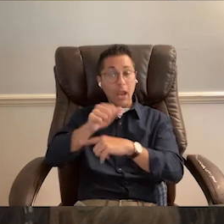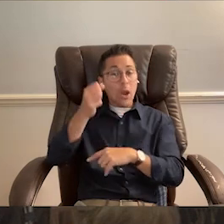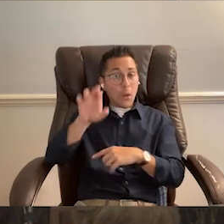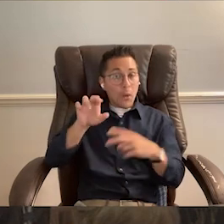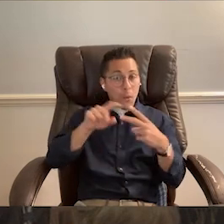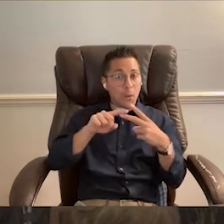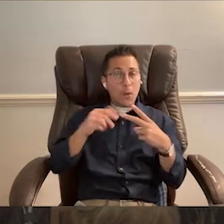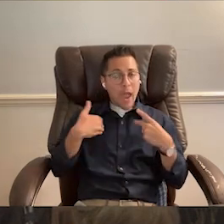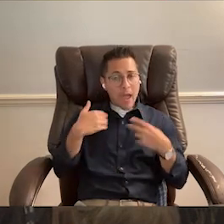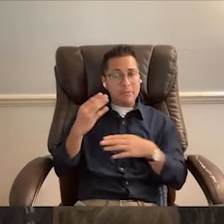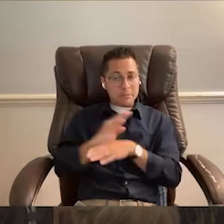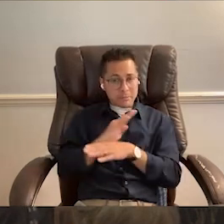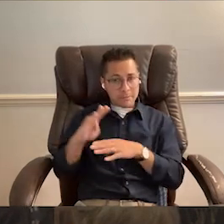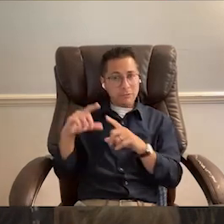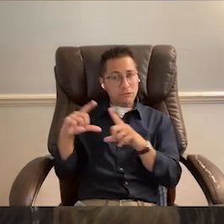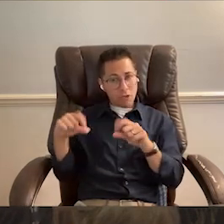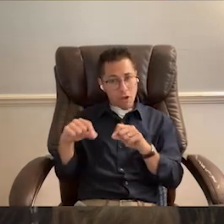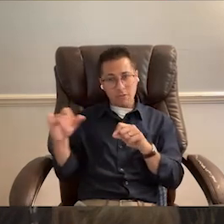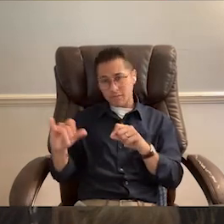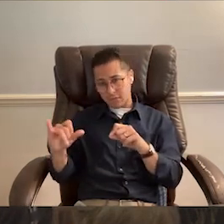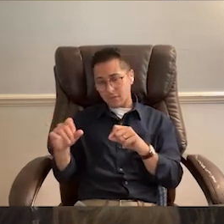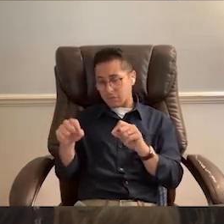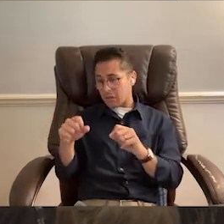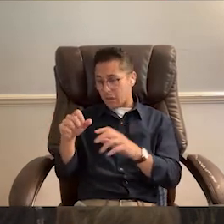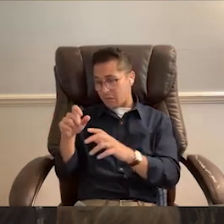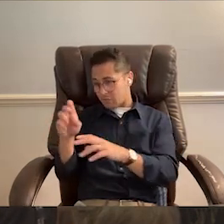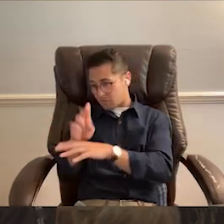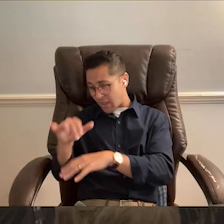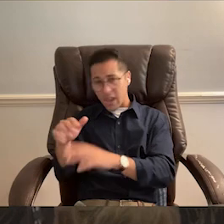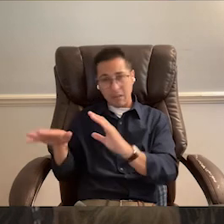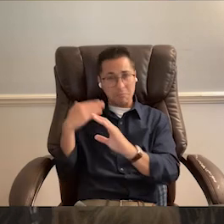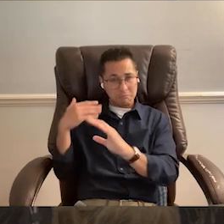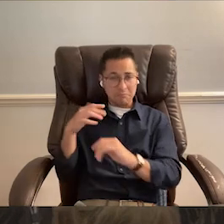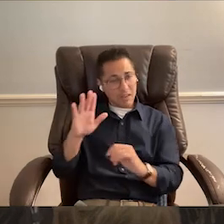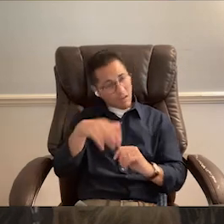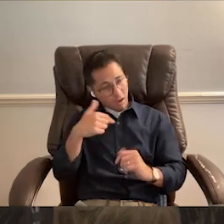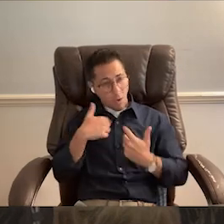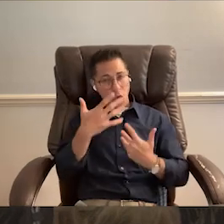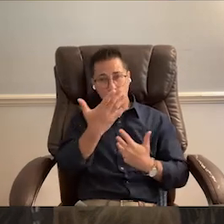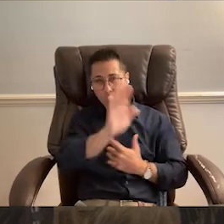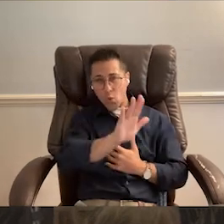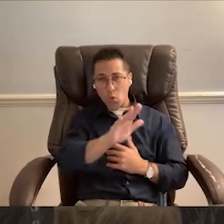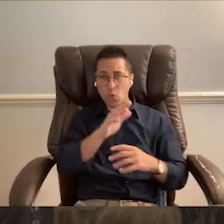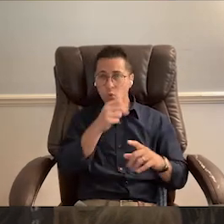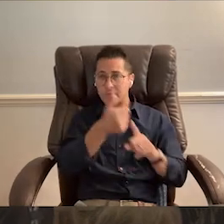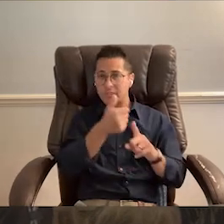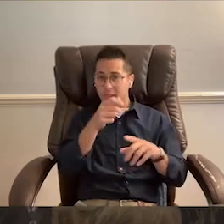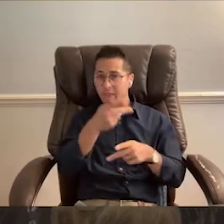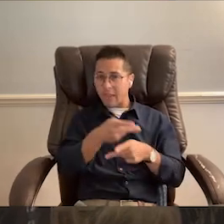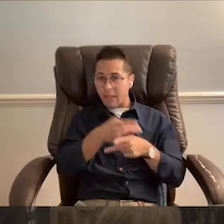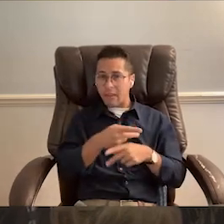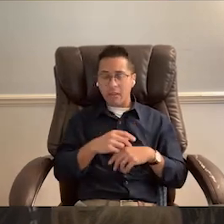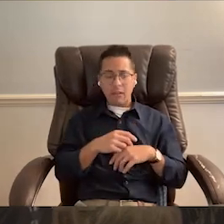name, and I can send you that training. Okay, cool. Or I have some business cards, and you can take that and